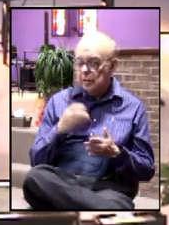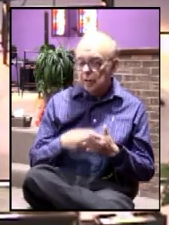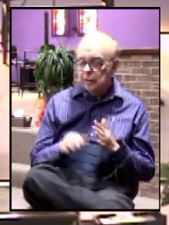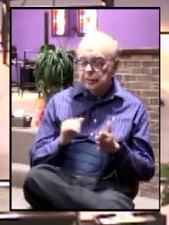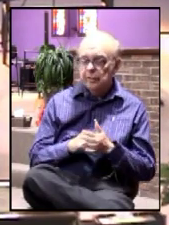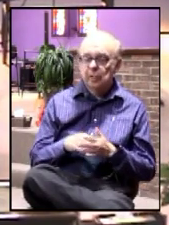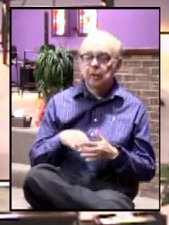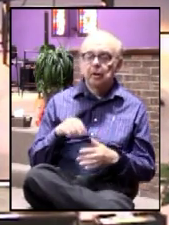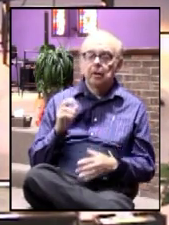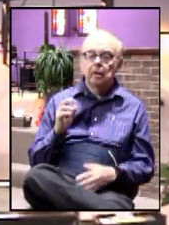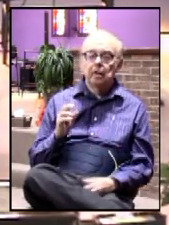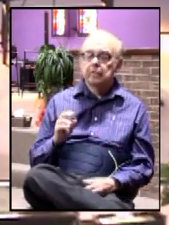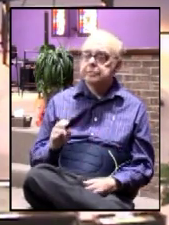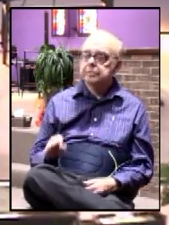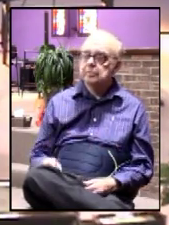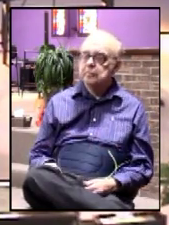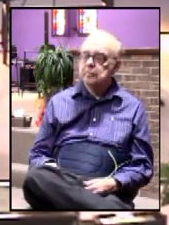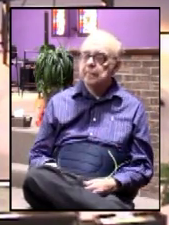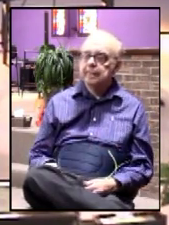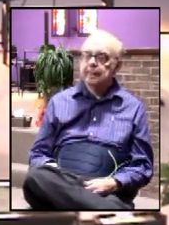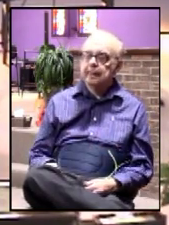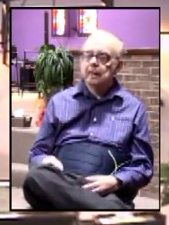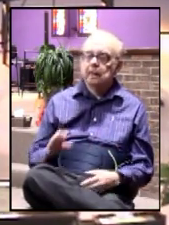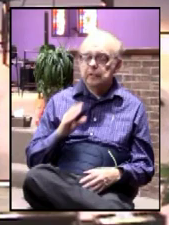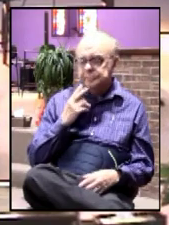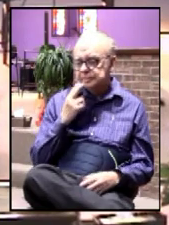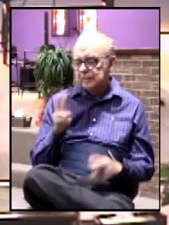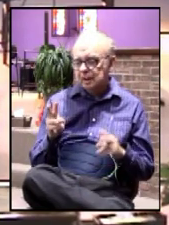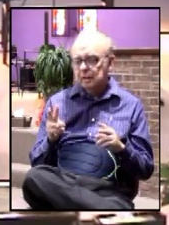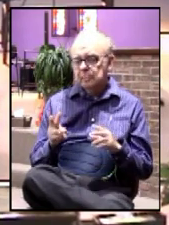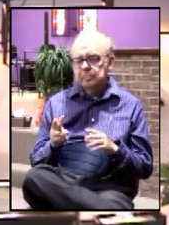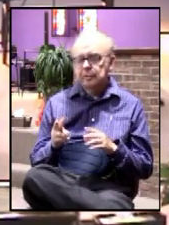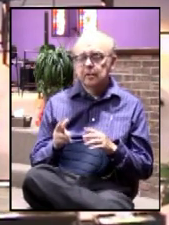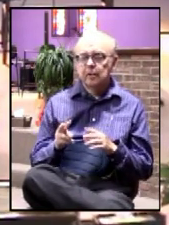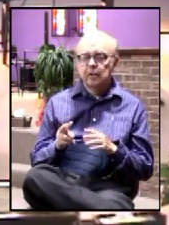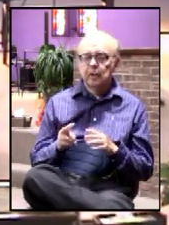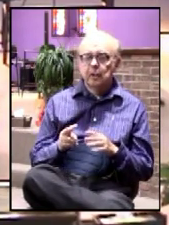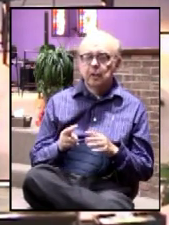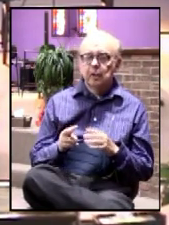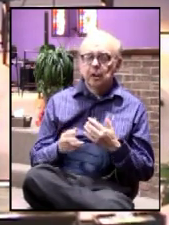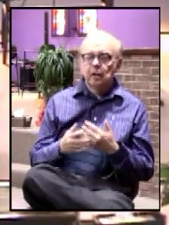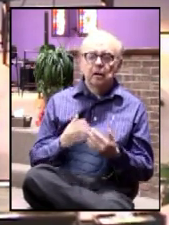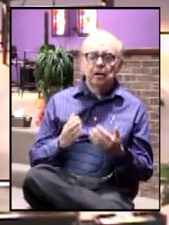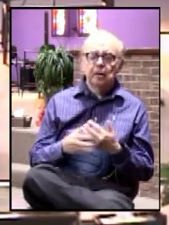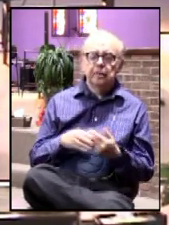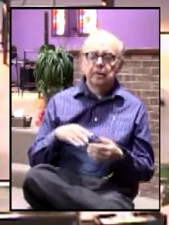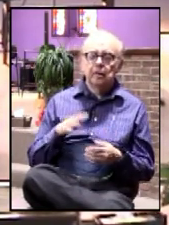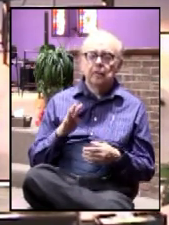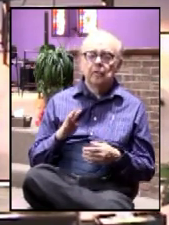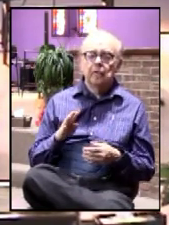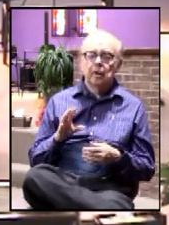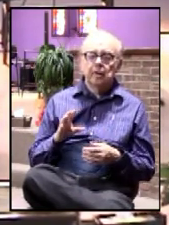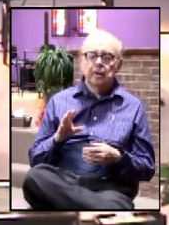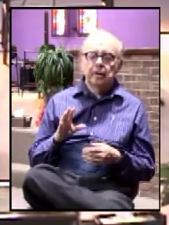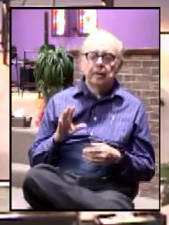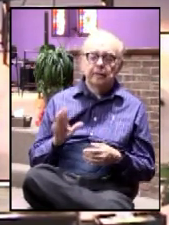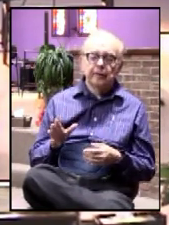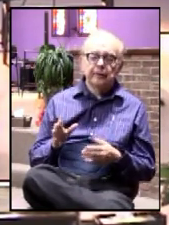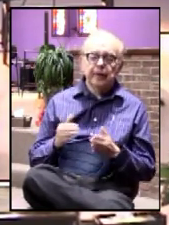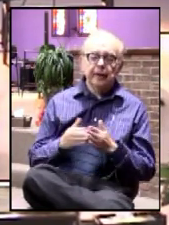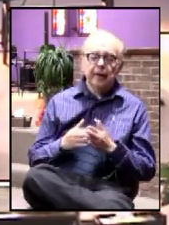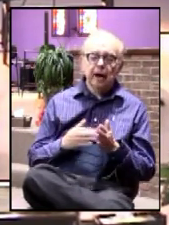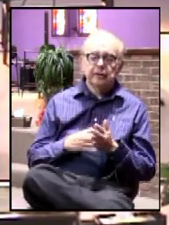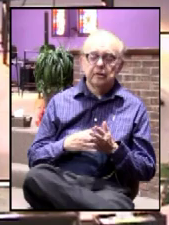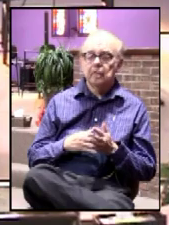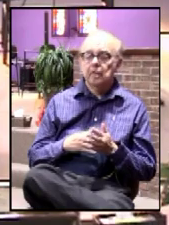$150,000. I think if you look at it, it costs you somewhere close to $450,000 to $500,000 that you pay for that